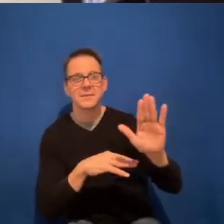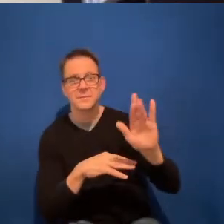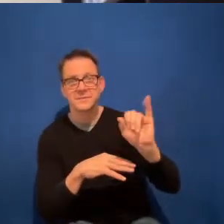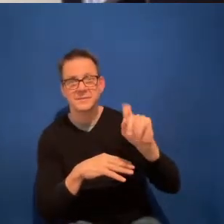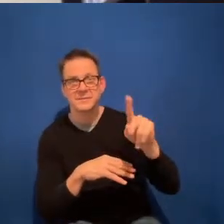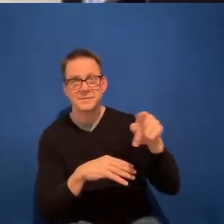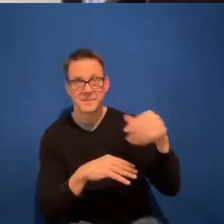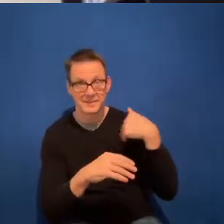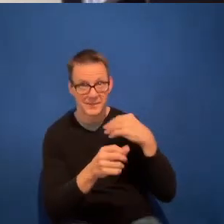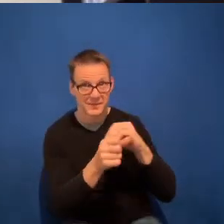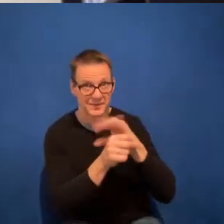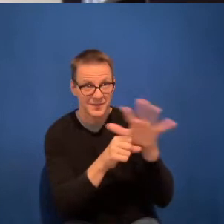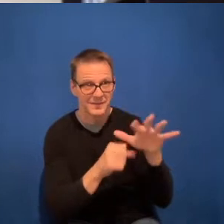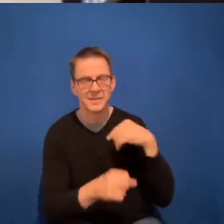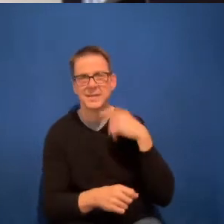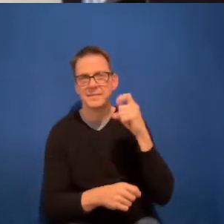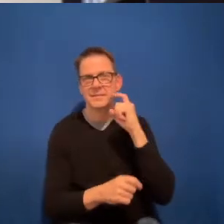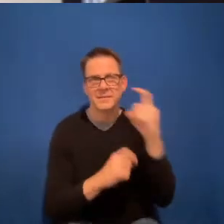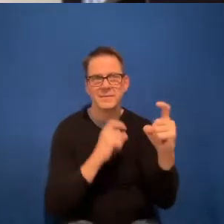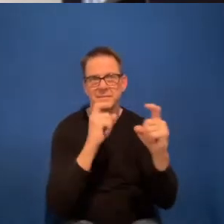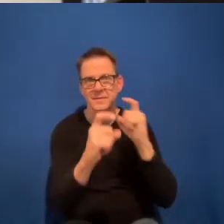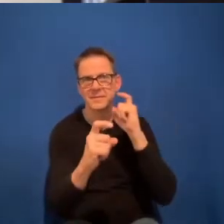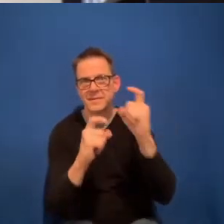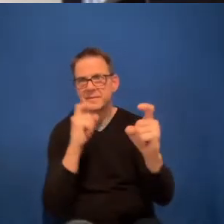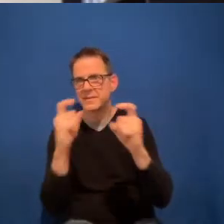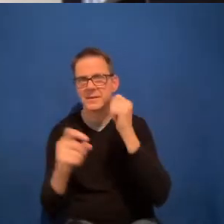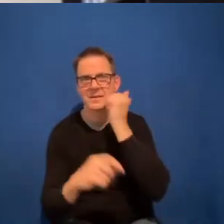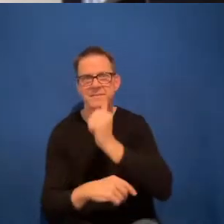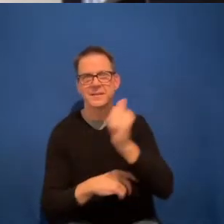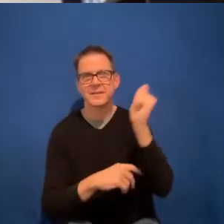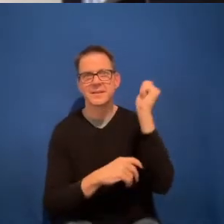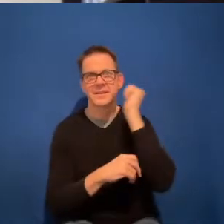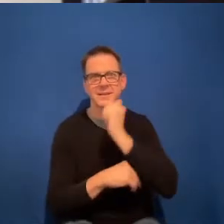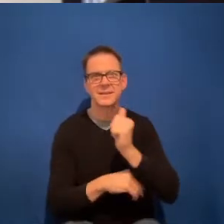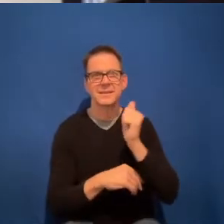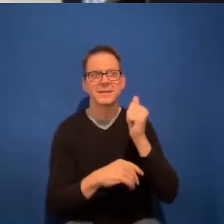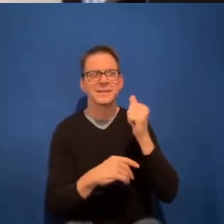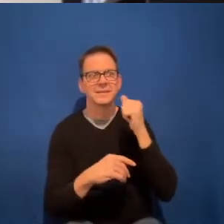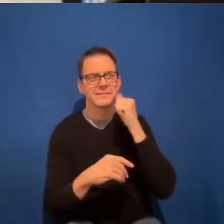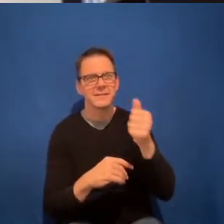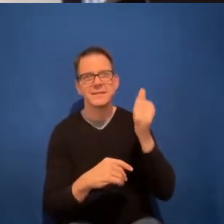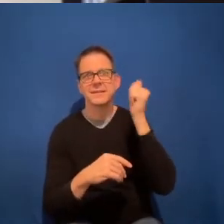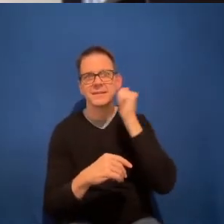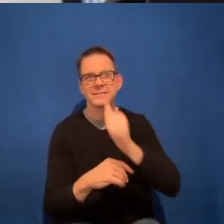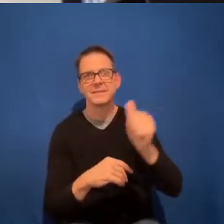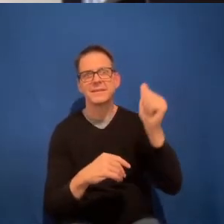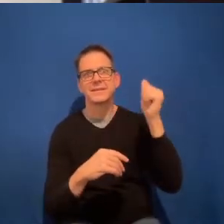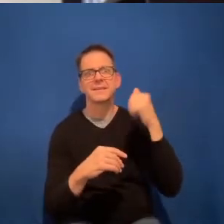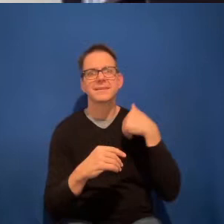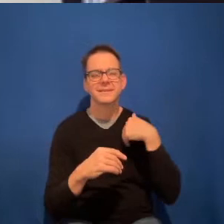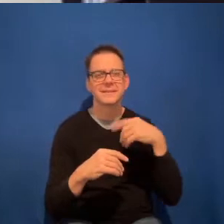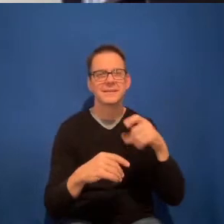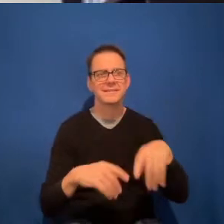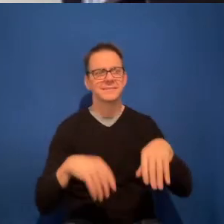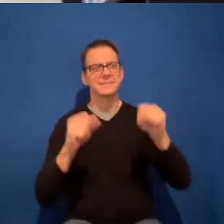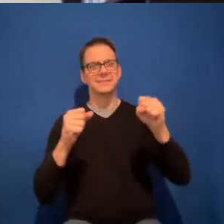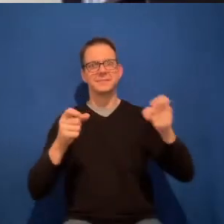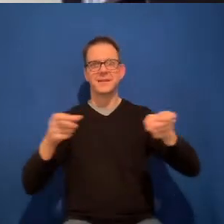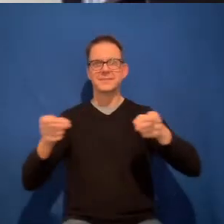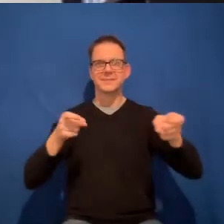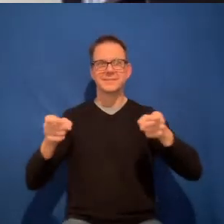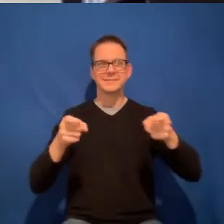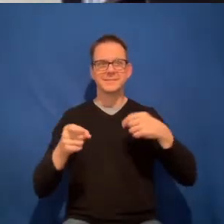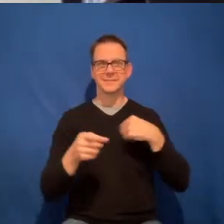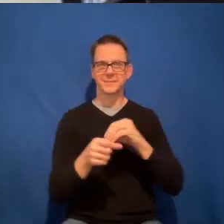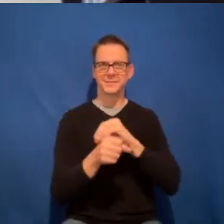COVID. So during that time cycle, we were now taking on management of COVID patients, which is appropriate, and it's a pandemic. It